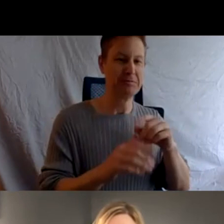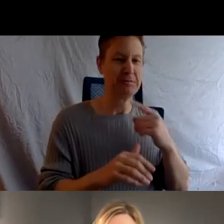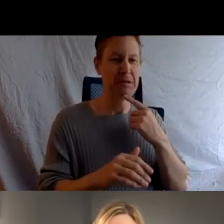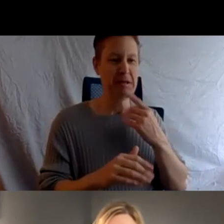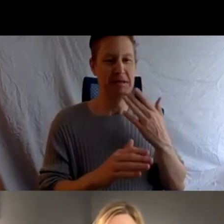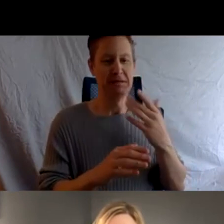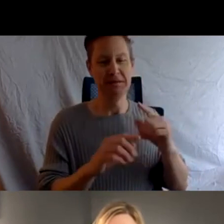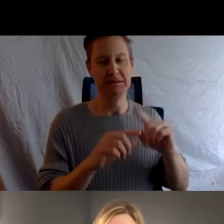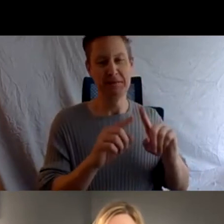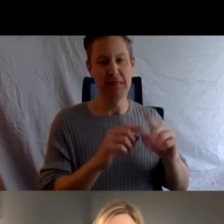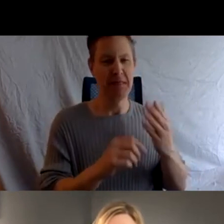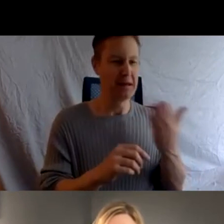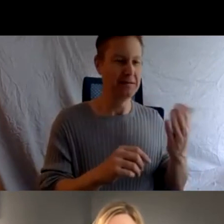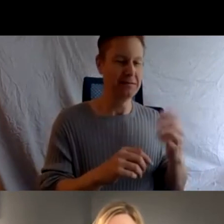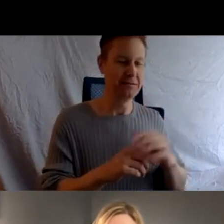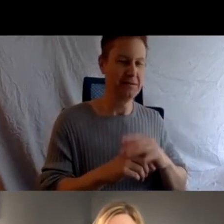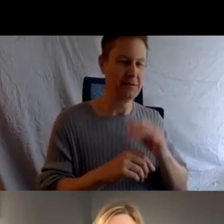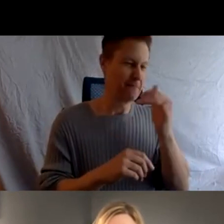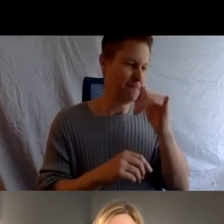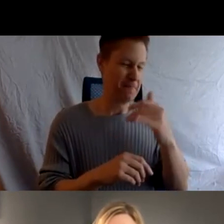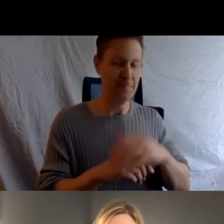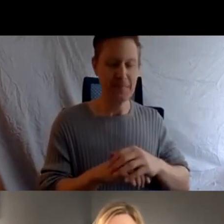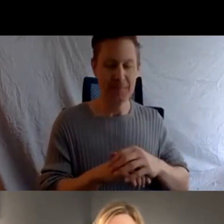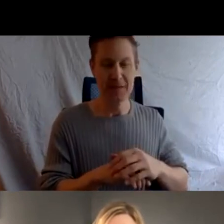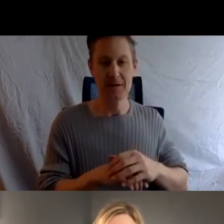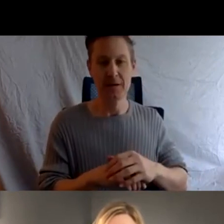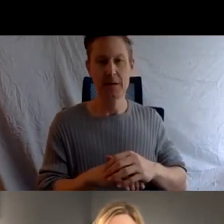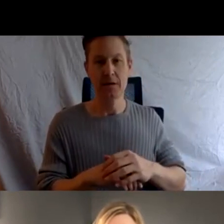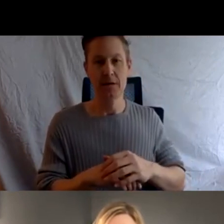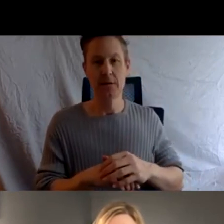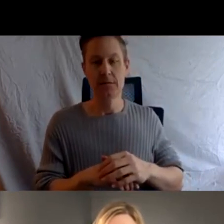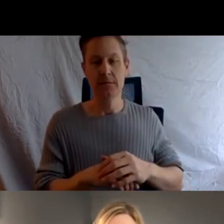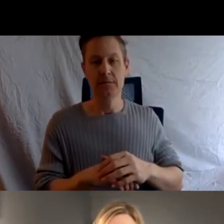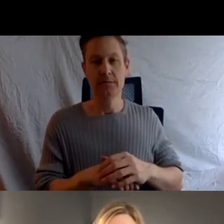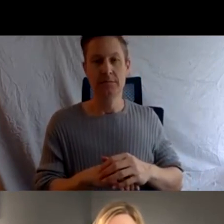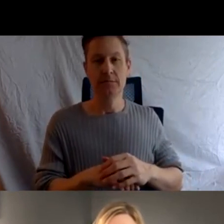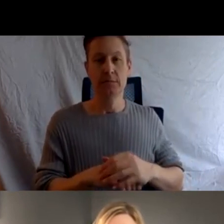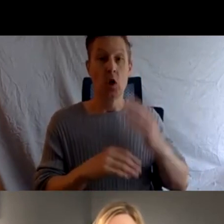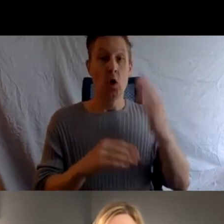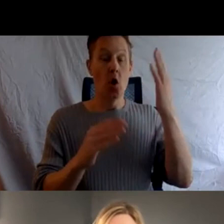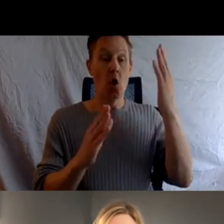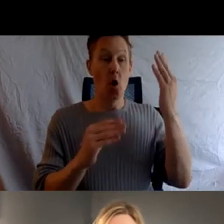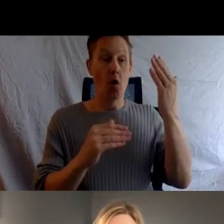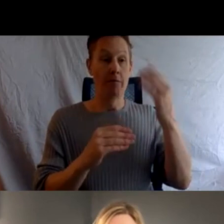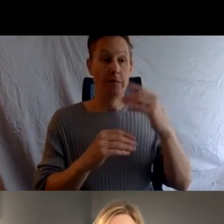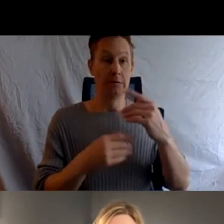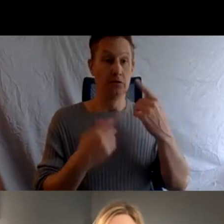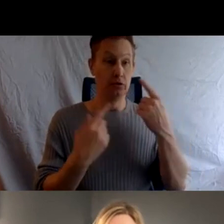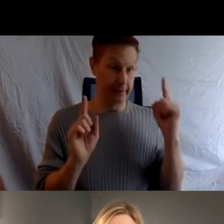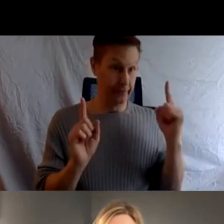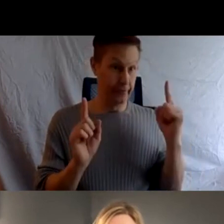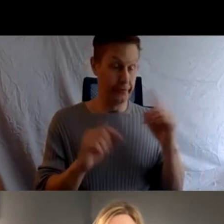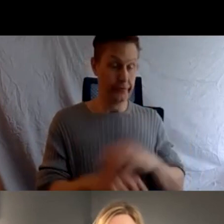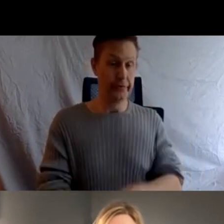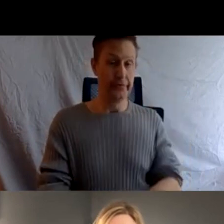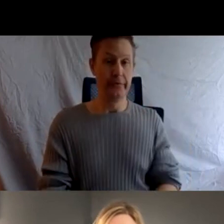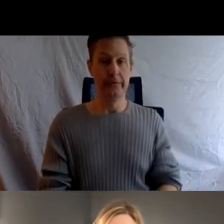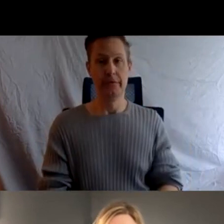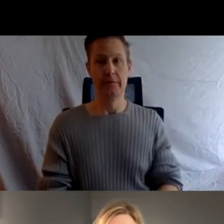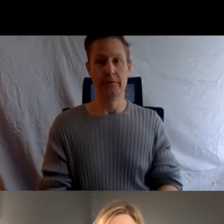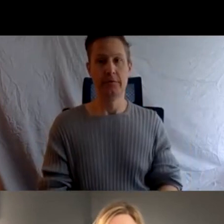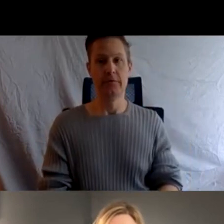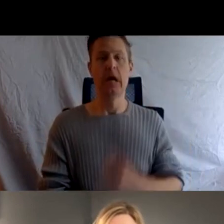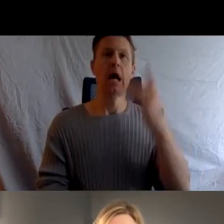kind of stuff. And so we just treated Ari the same as everybody else, and hopefully it paid off. I just hope that we